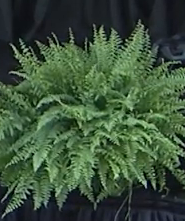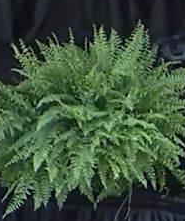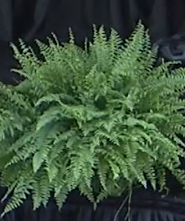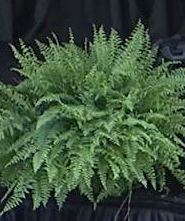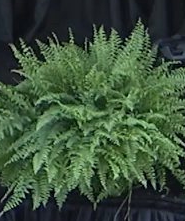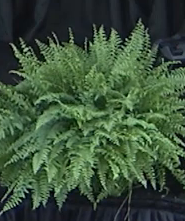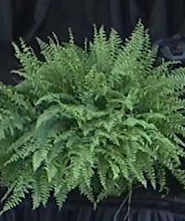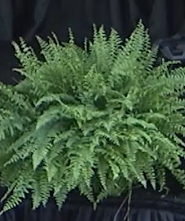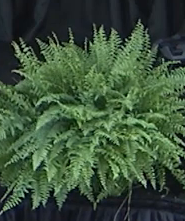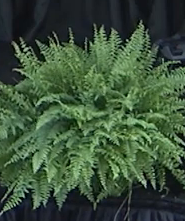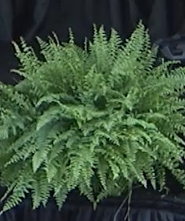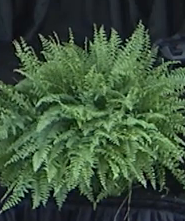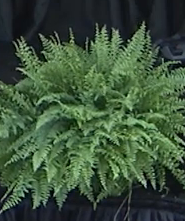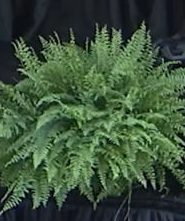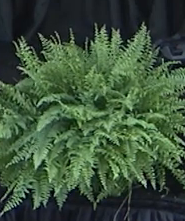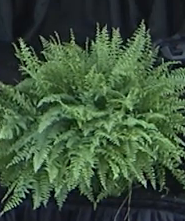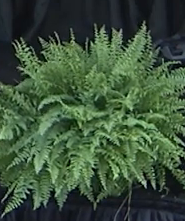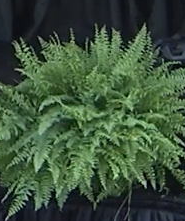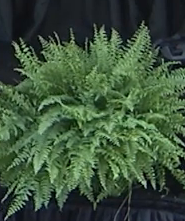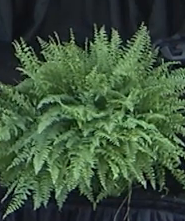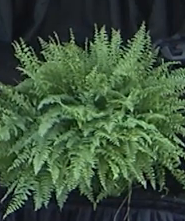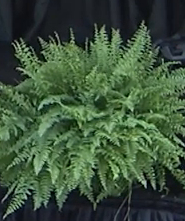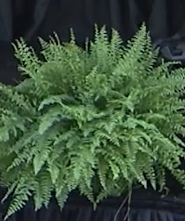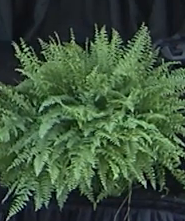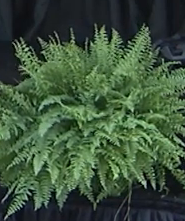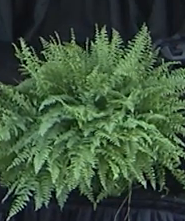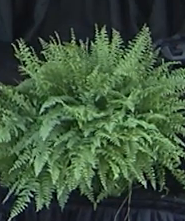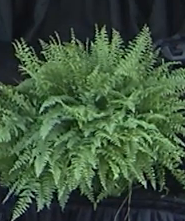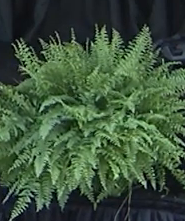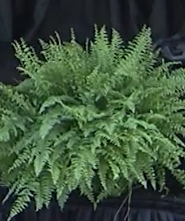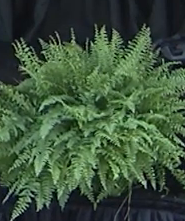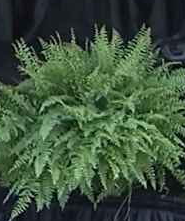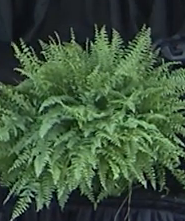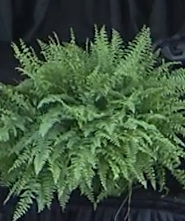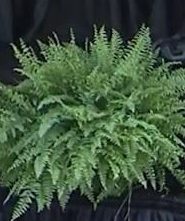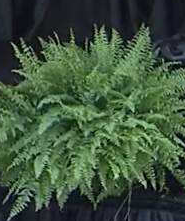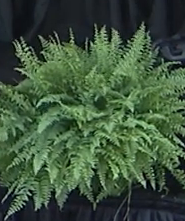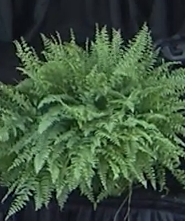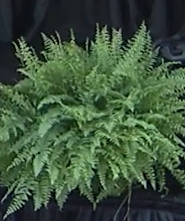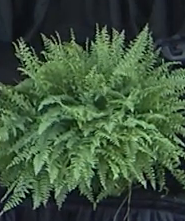Please enter the graduates of the class of 2021.